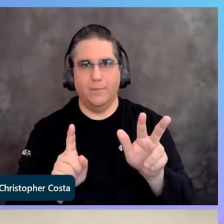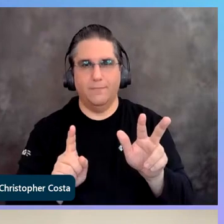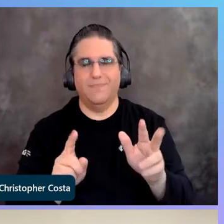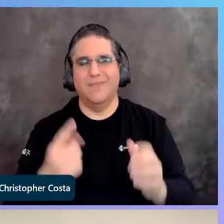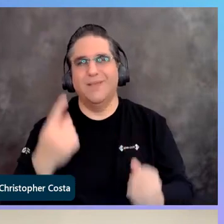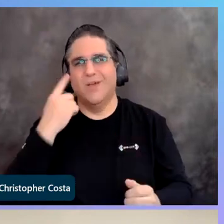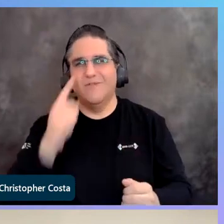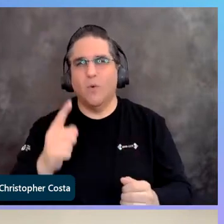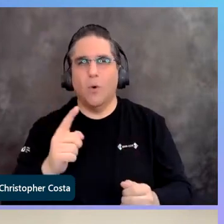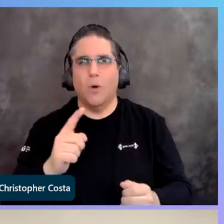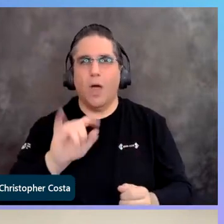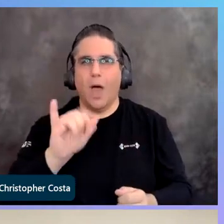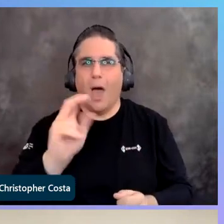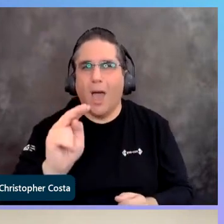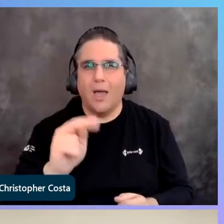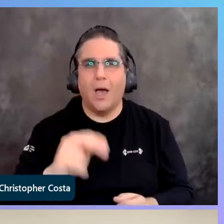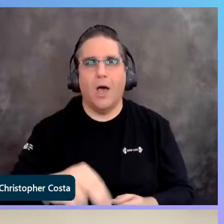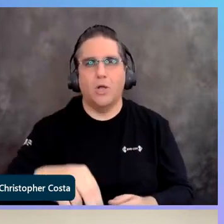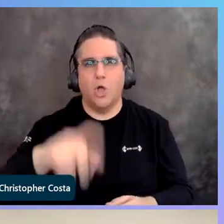large text.